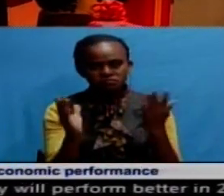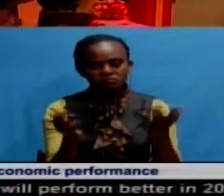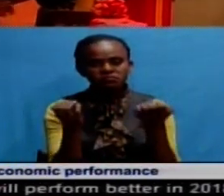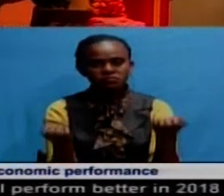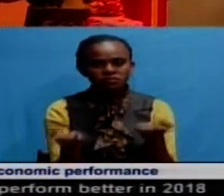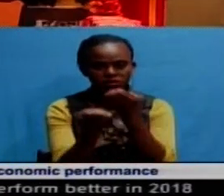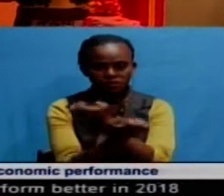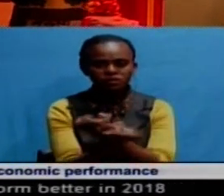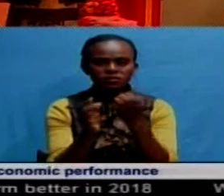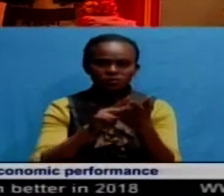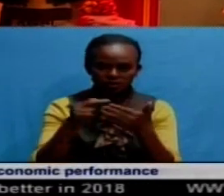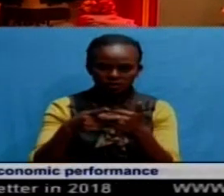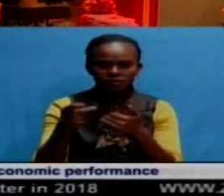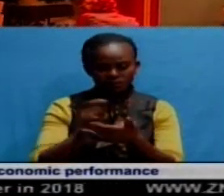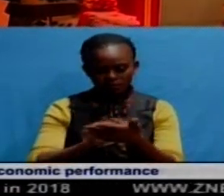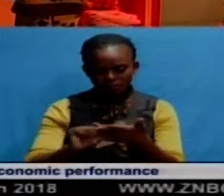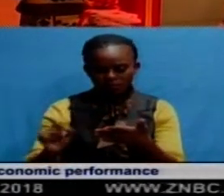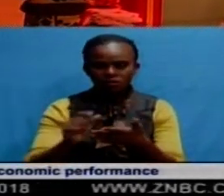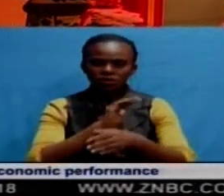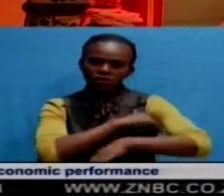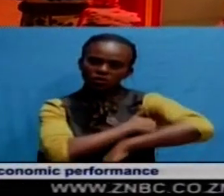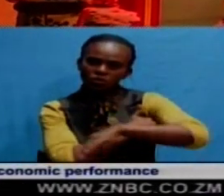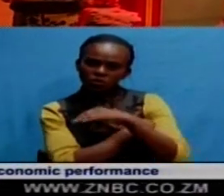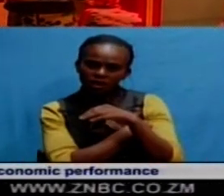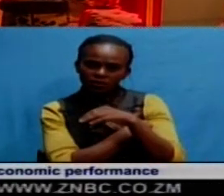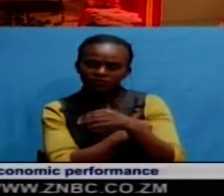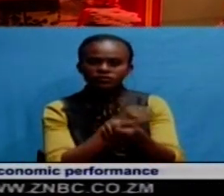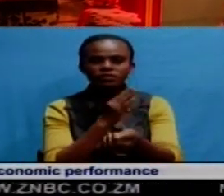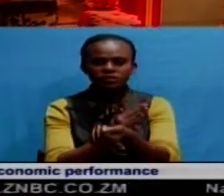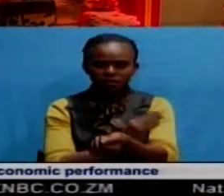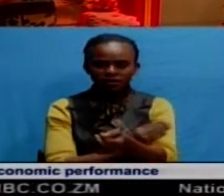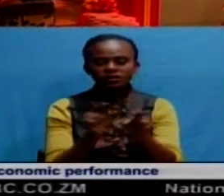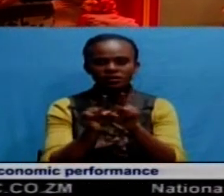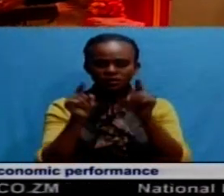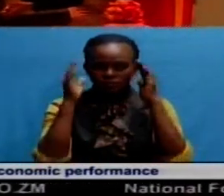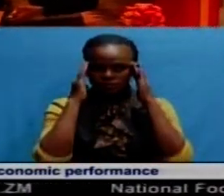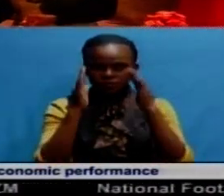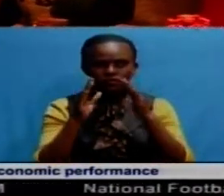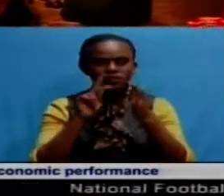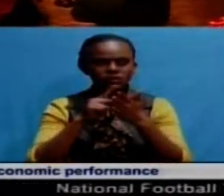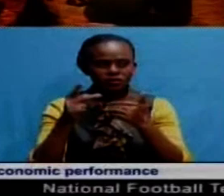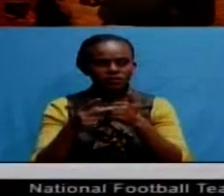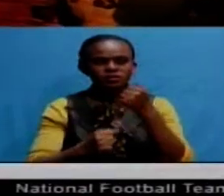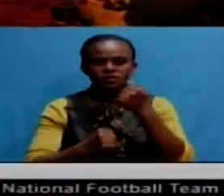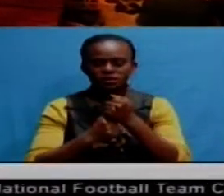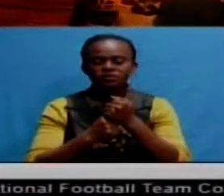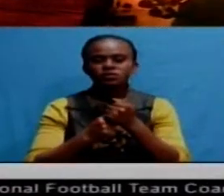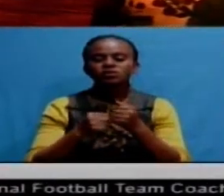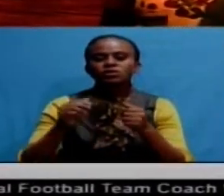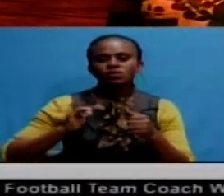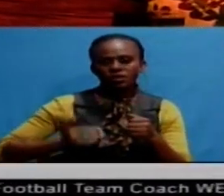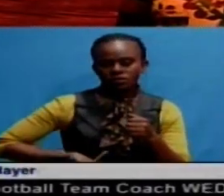in the fields of literature. Former First Lady Tandiwe Banda attended the ceremony in support of Zambian Women